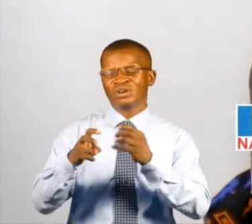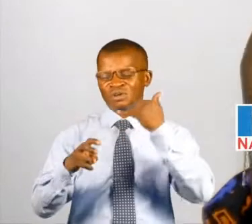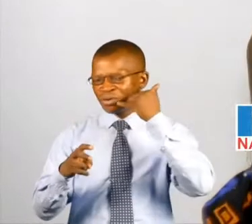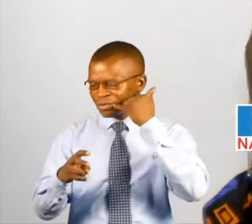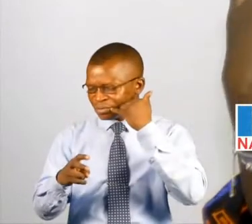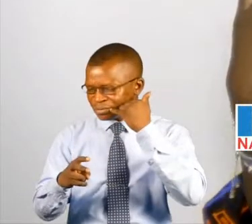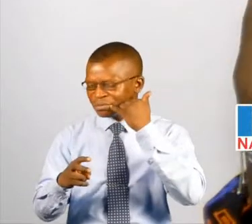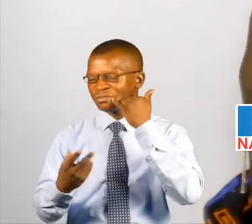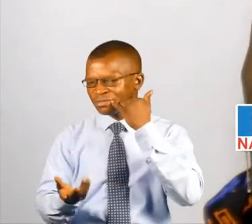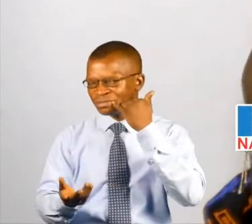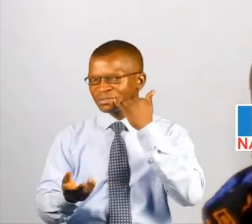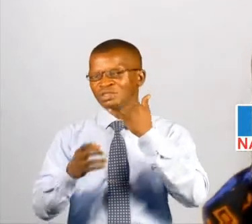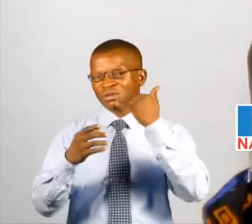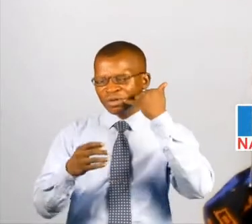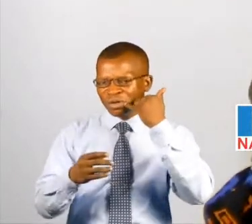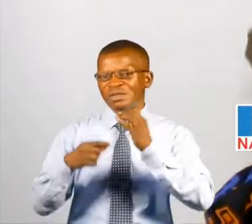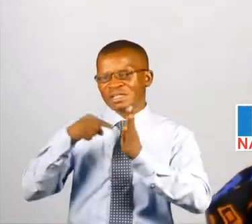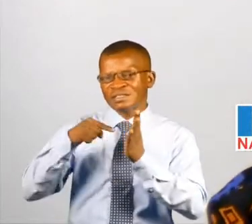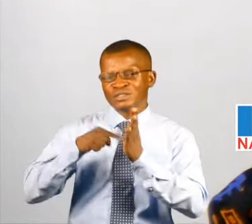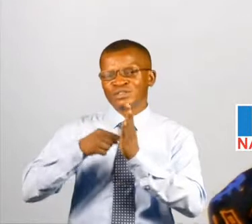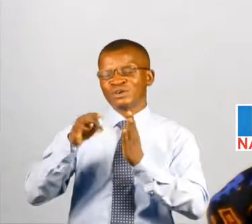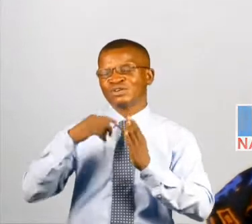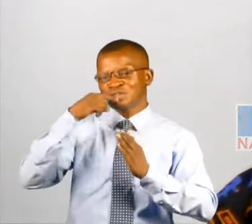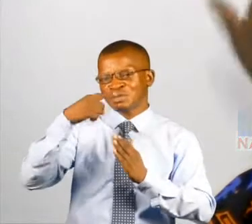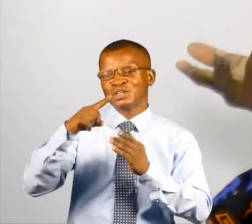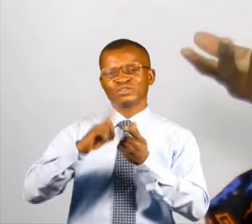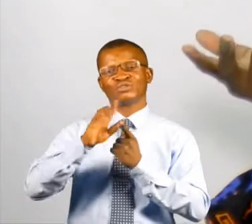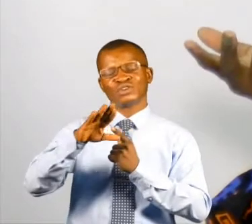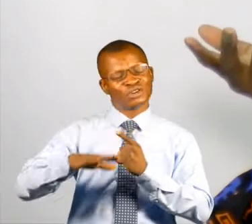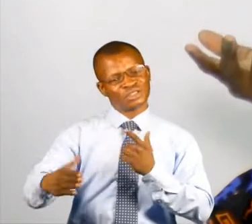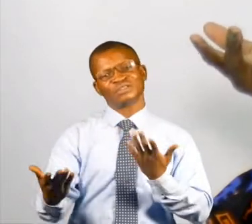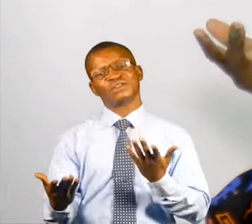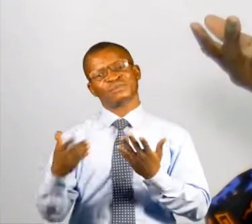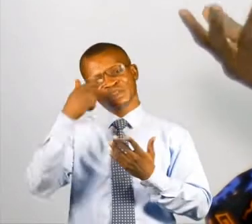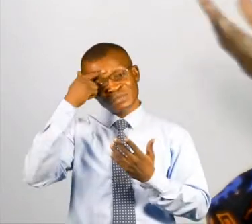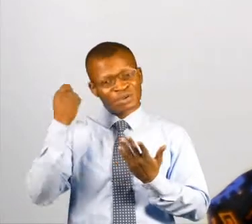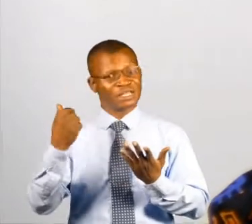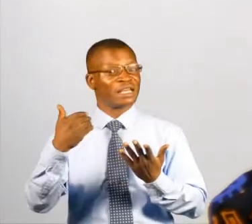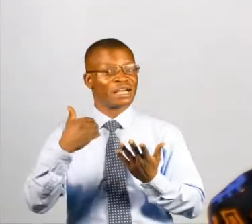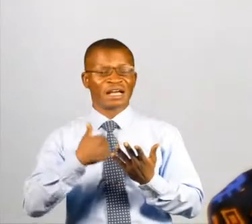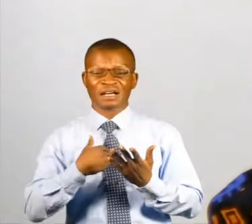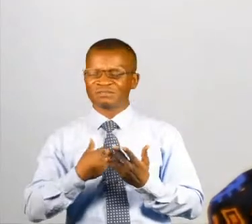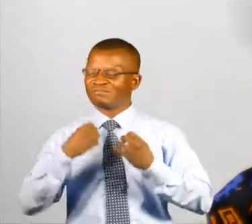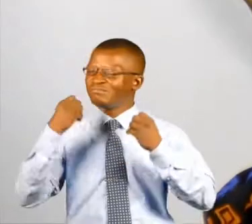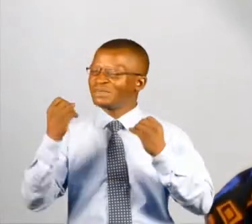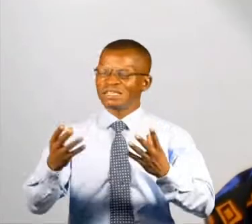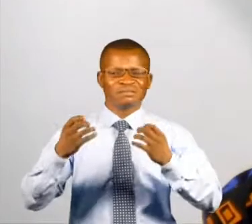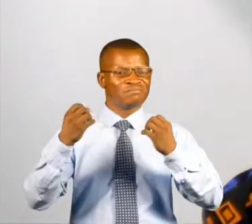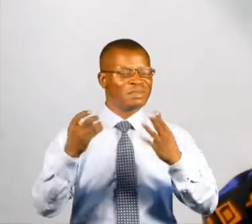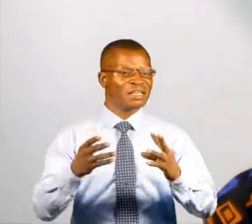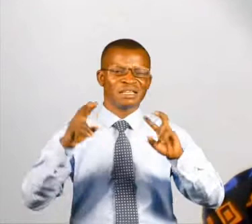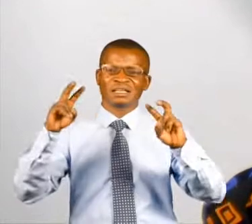them, you call on the phone. And when you call, insist on speaking to them. Because there are tons